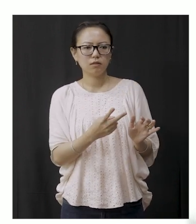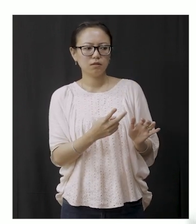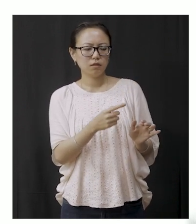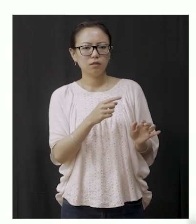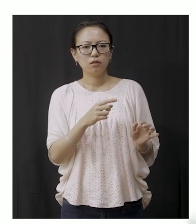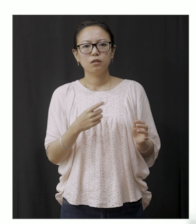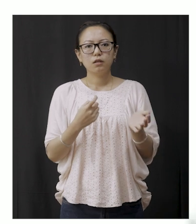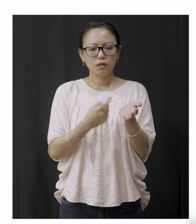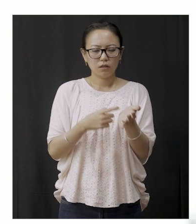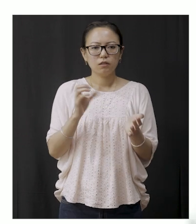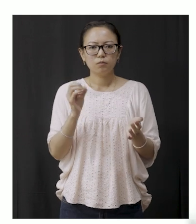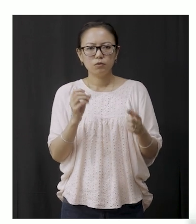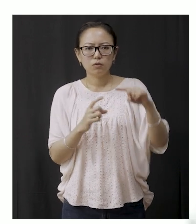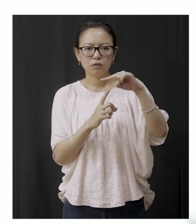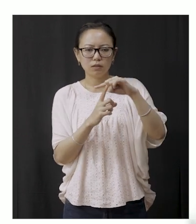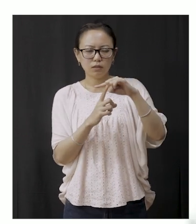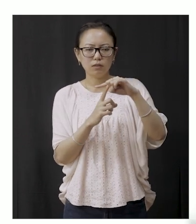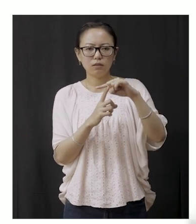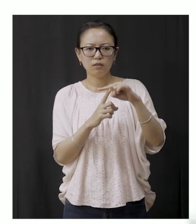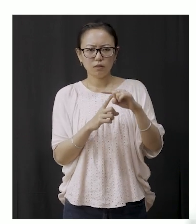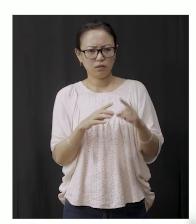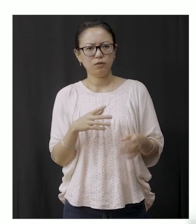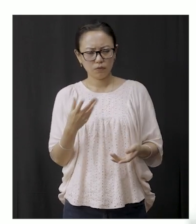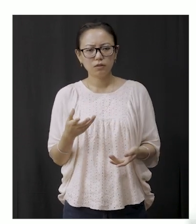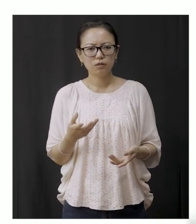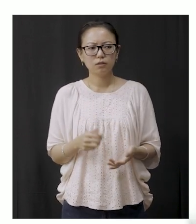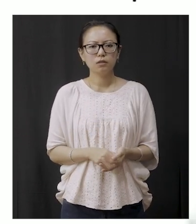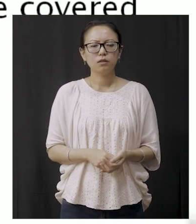branches. Just like that, they have so many parts. So